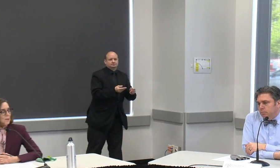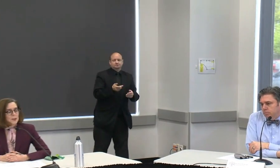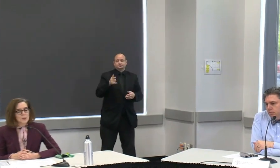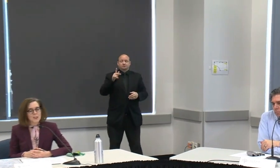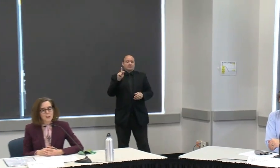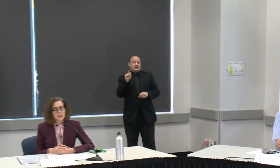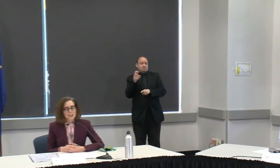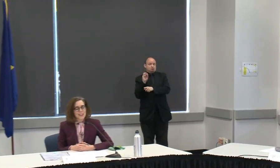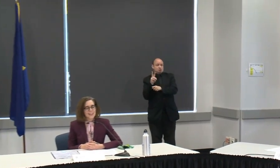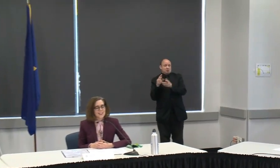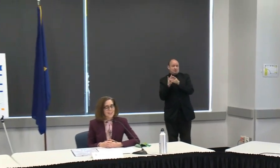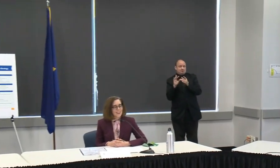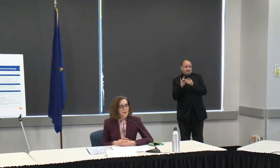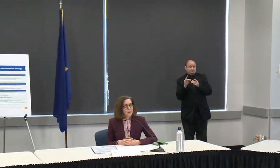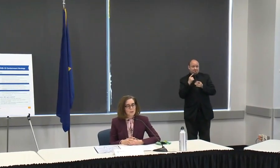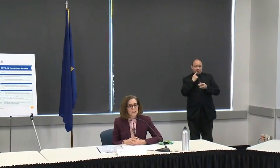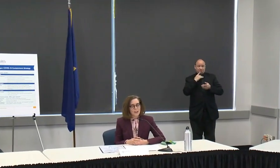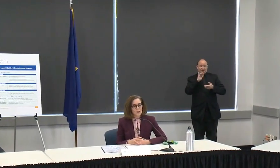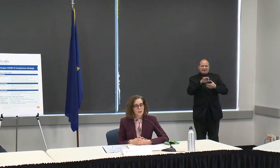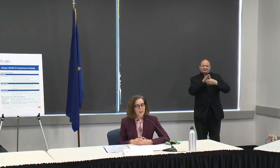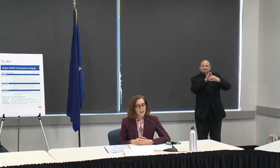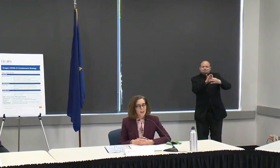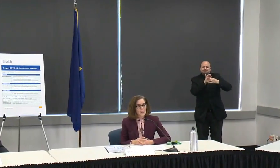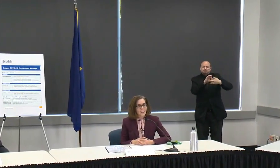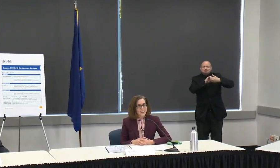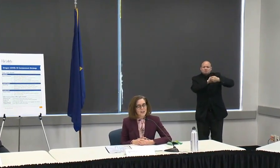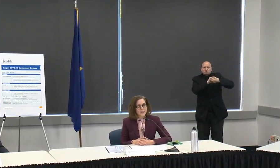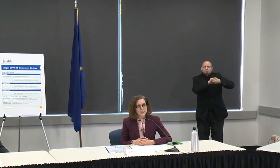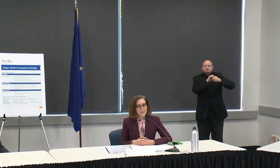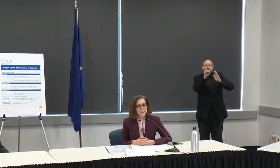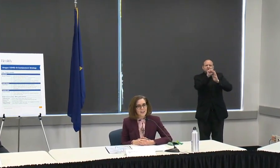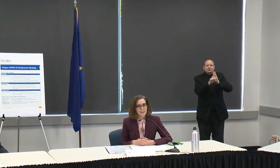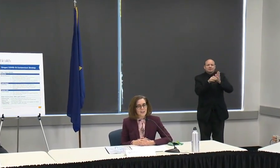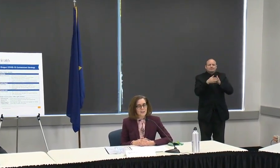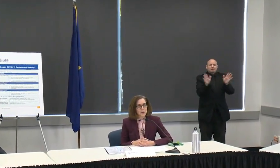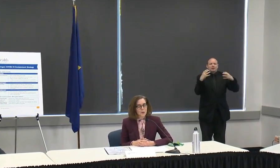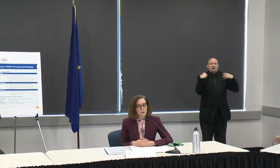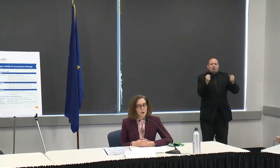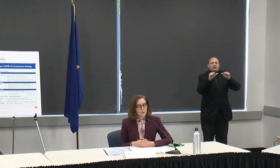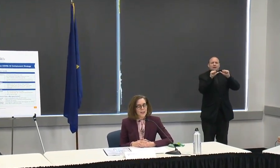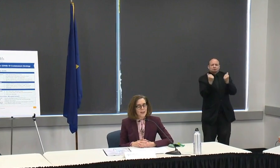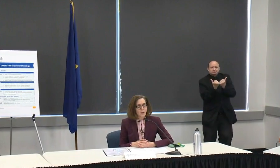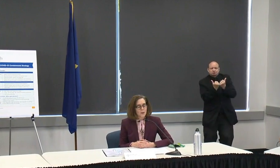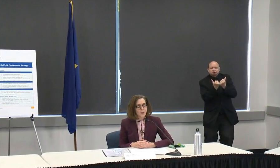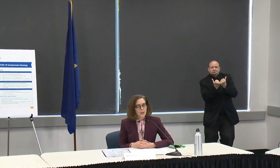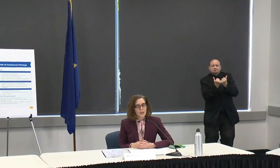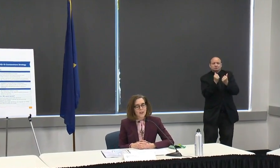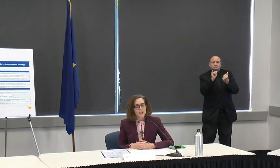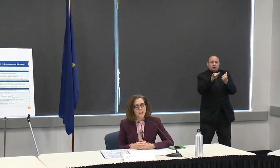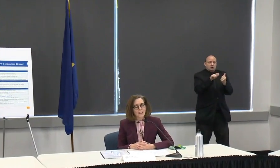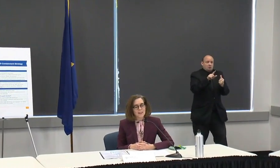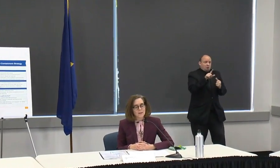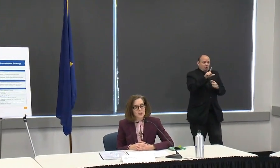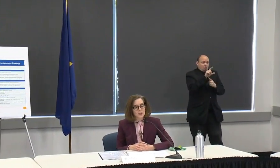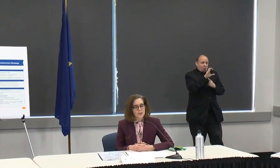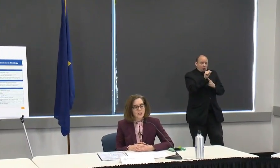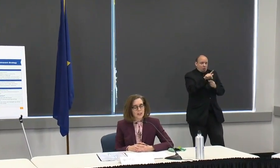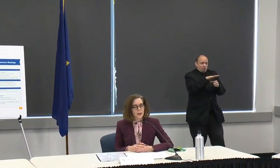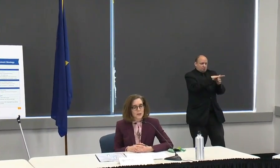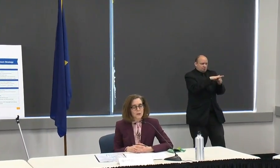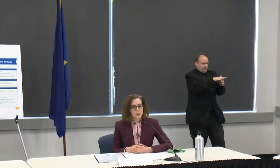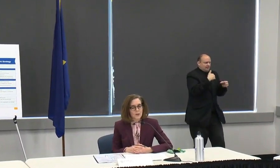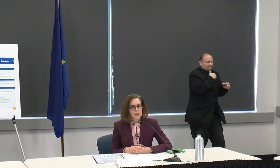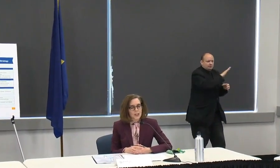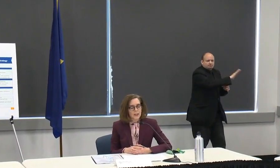uh between our state uh public health uh agency and local public health uh divisions